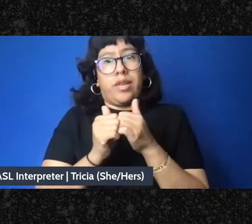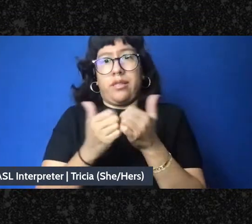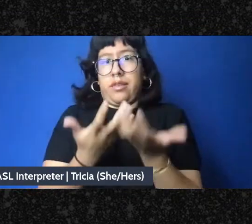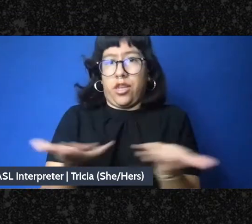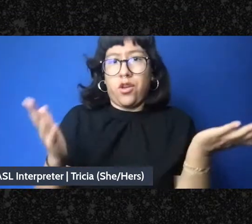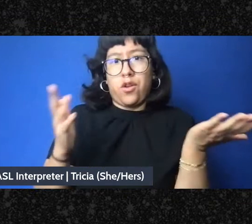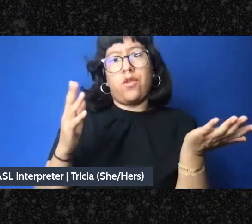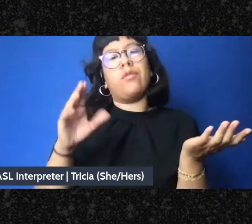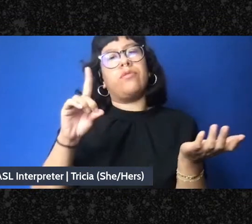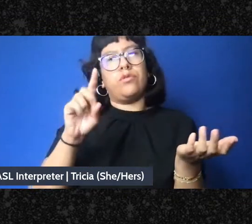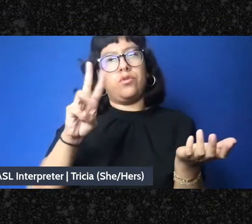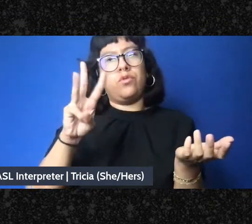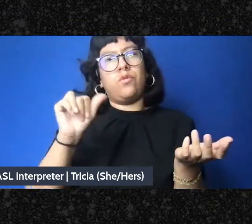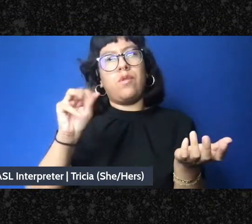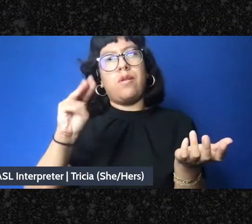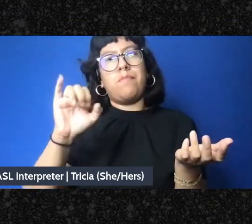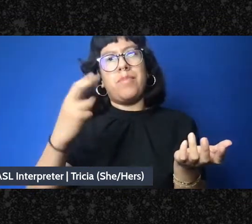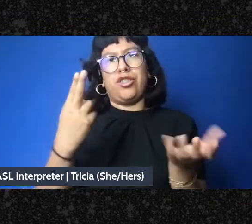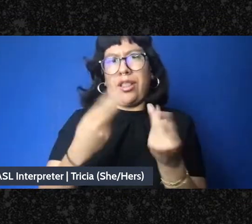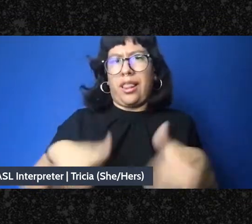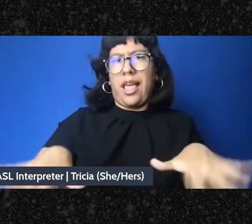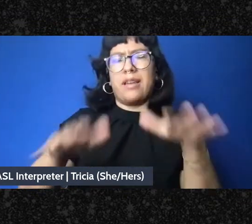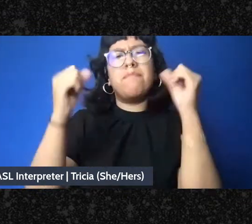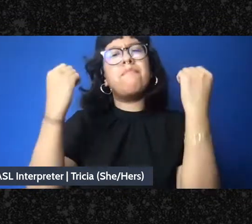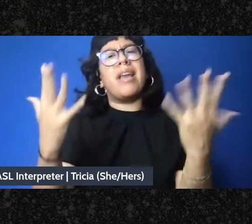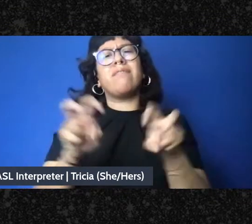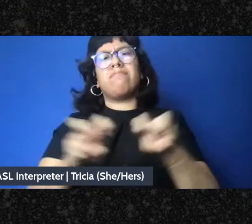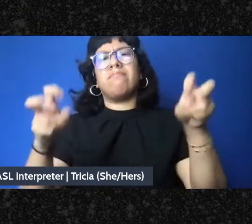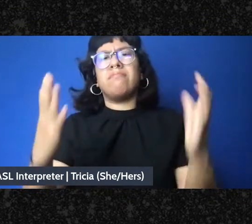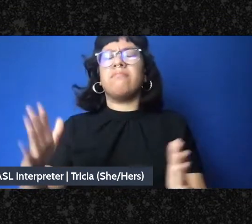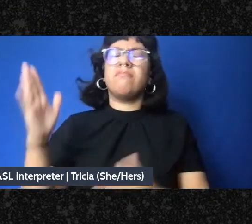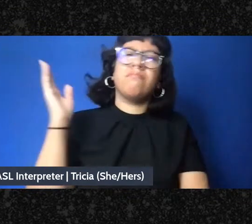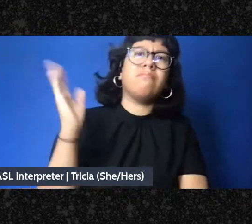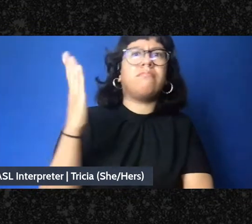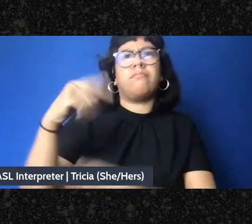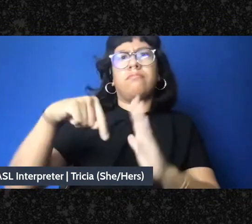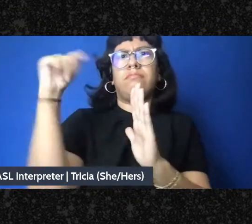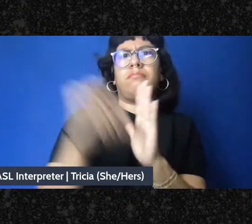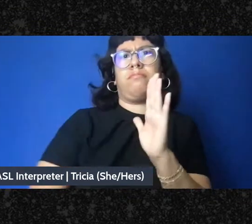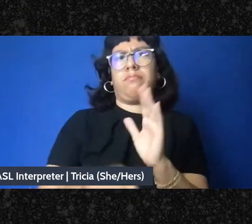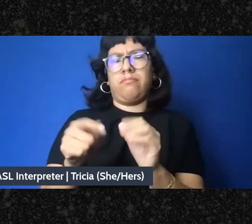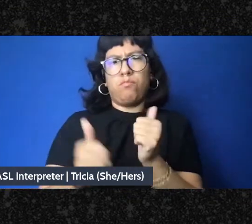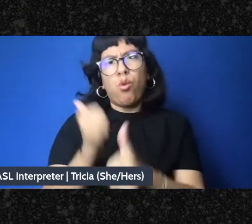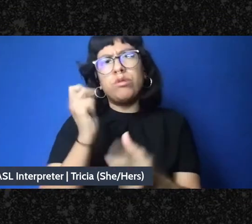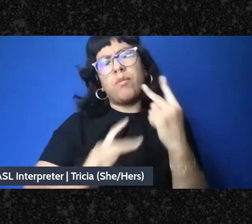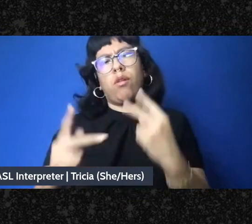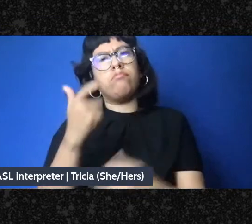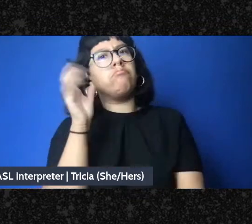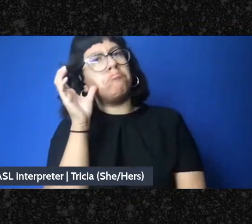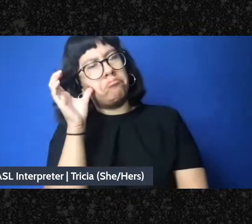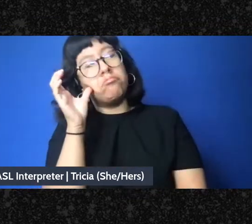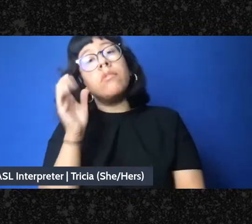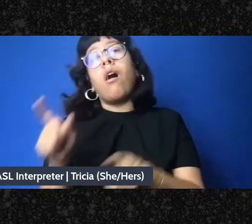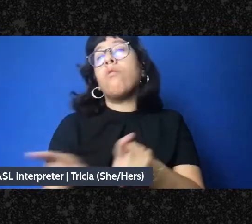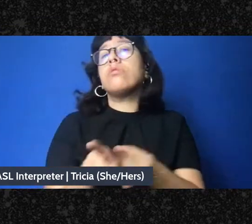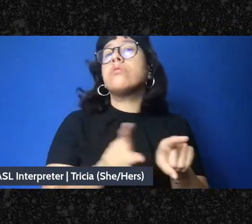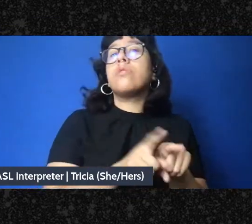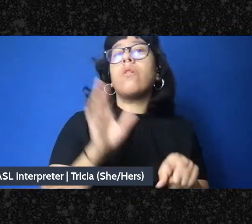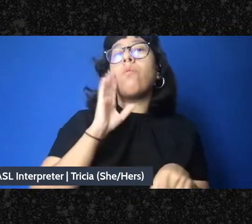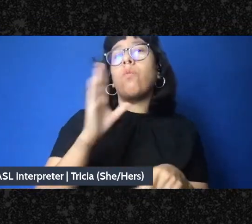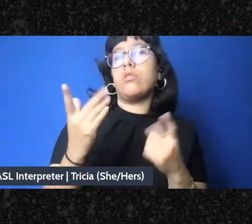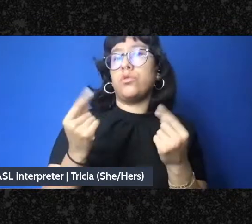this discussion with speakers well-known, read, and engaged by most folks who are tuning in. However, we'll also be putting